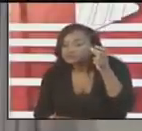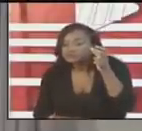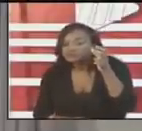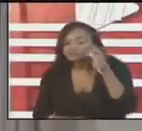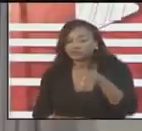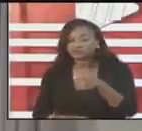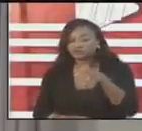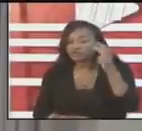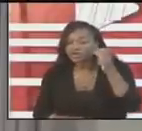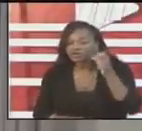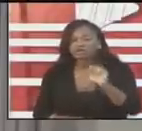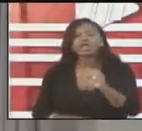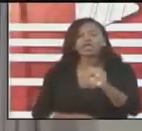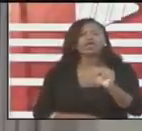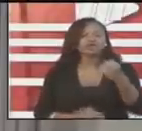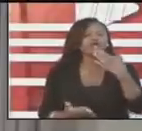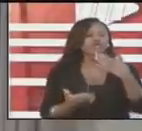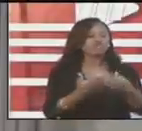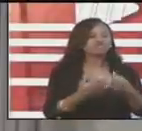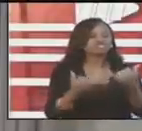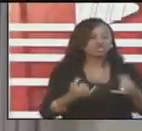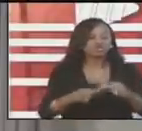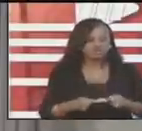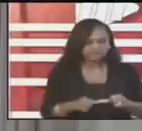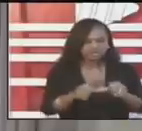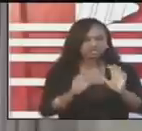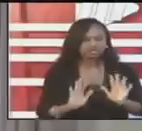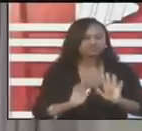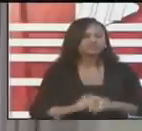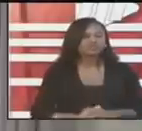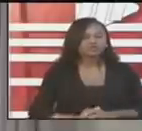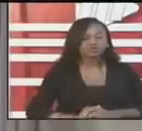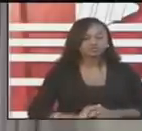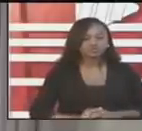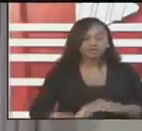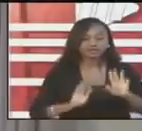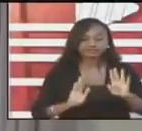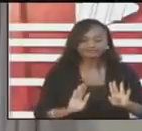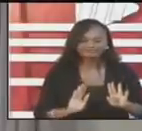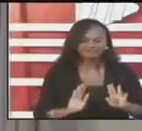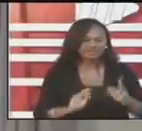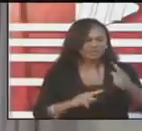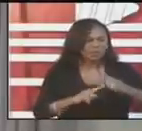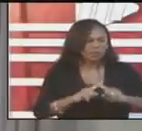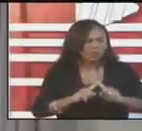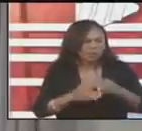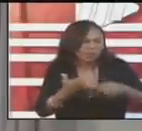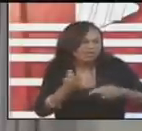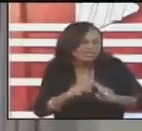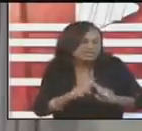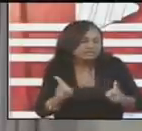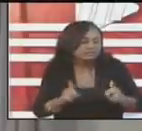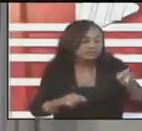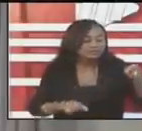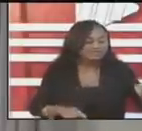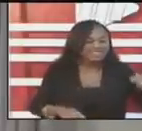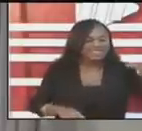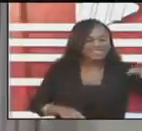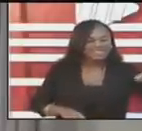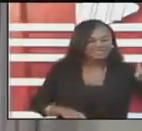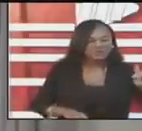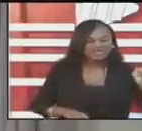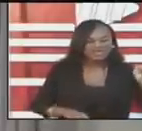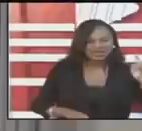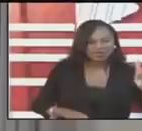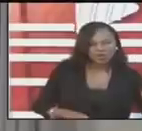Rishard? Rishard is hearing. Yeah? Good. Okay, Right. good. Yeah. So going back, the major difference between H1N1 and COVID is that